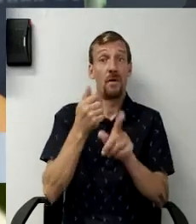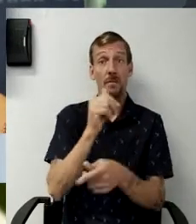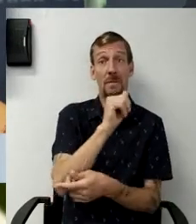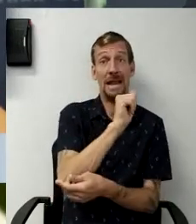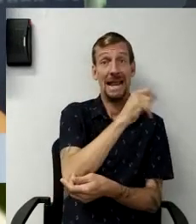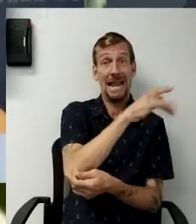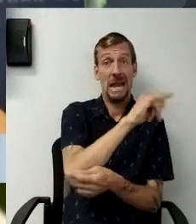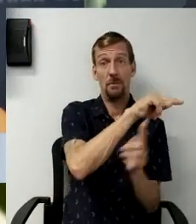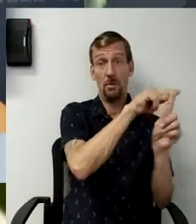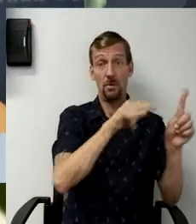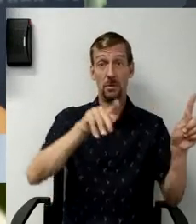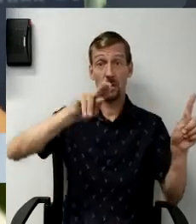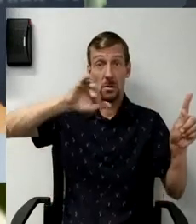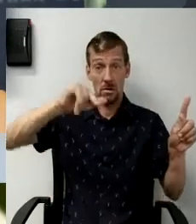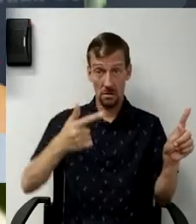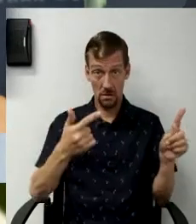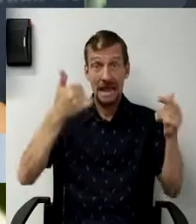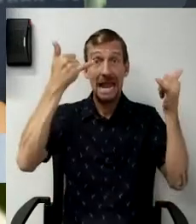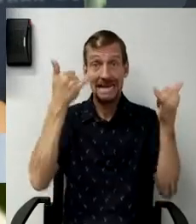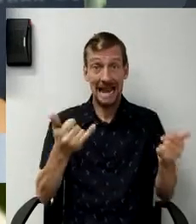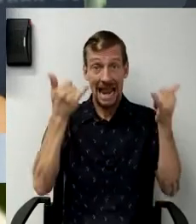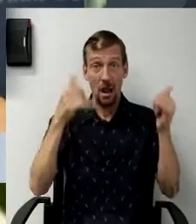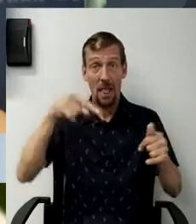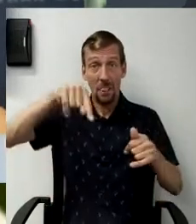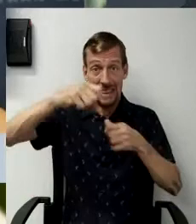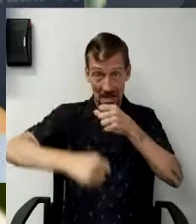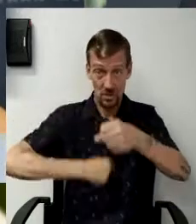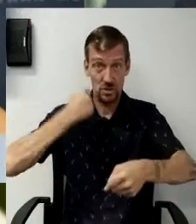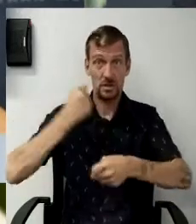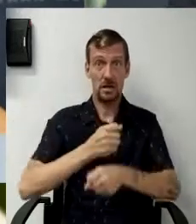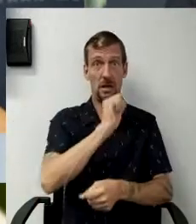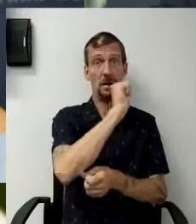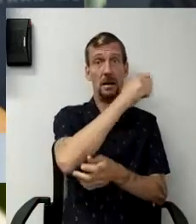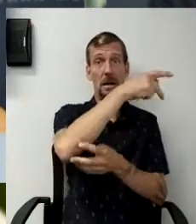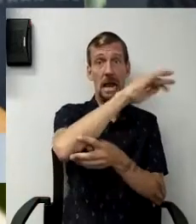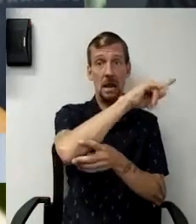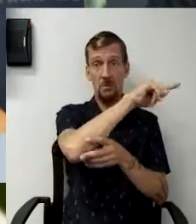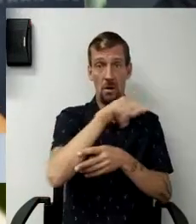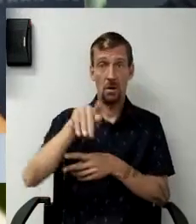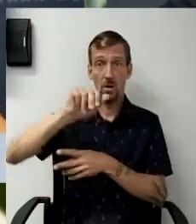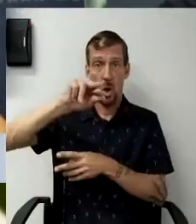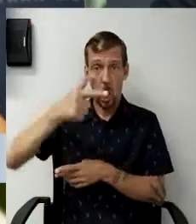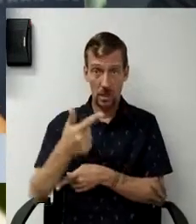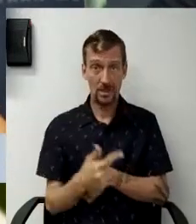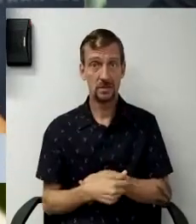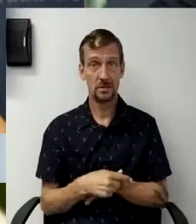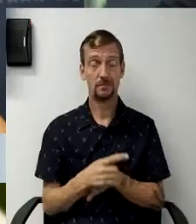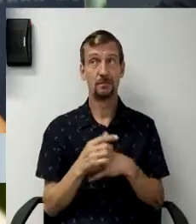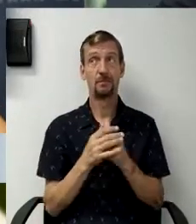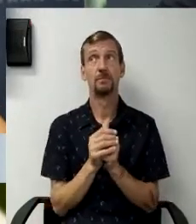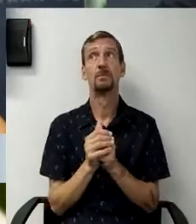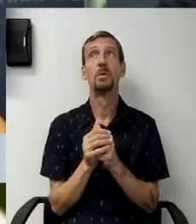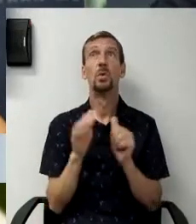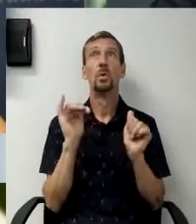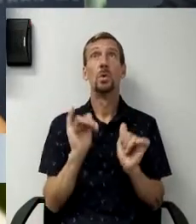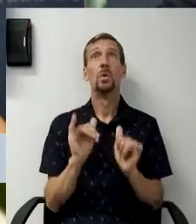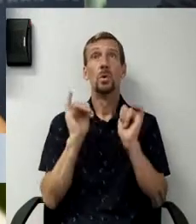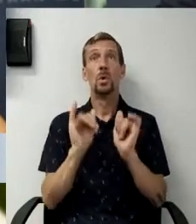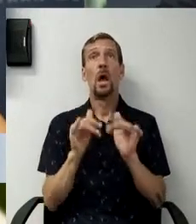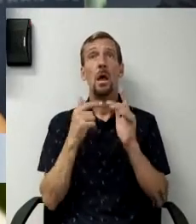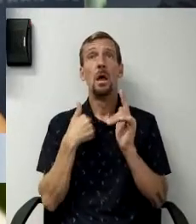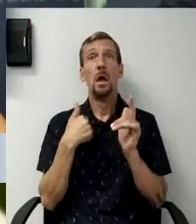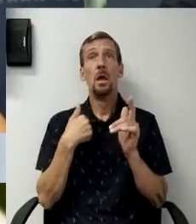compared to the total deaths at Kaweah Delta this year from April to August? Yes. I don't know if I